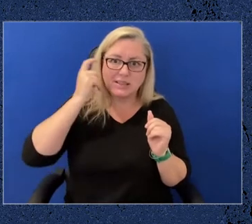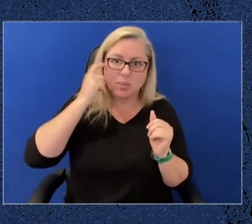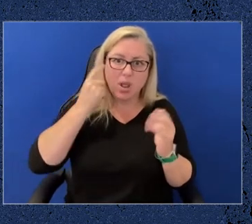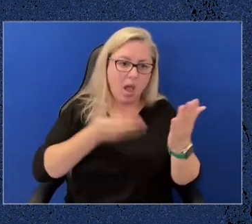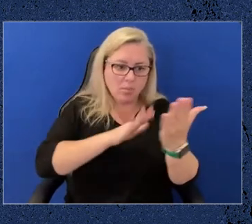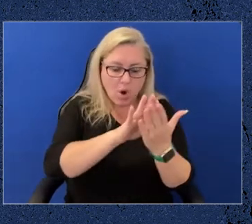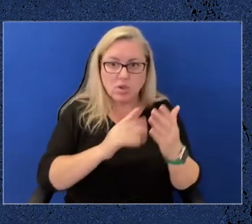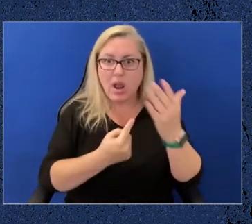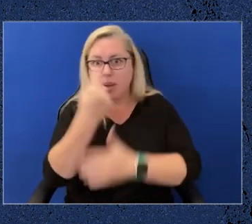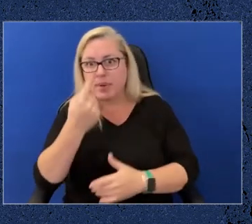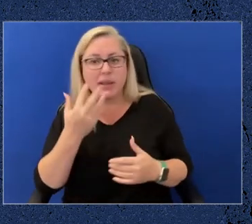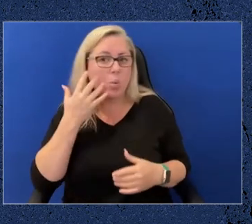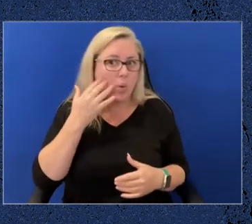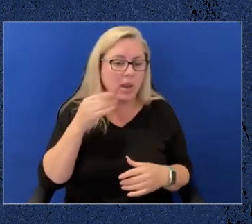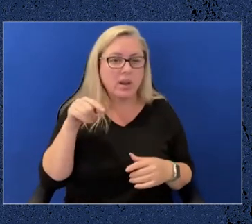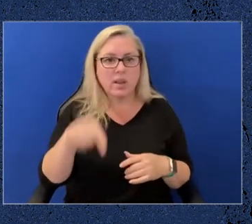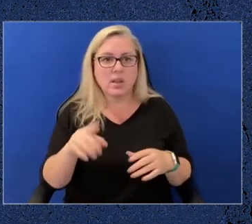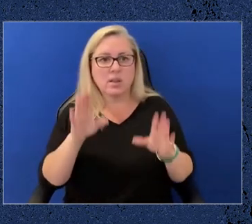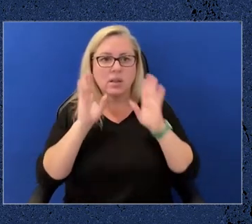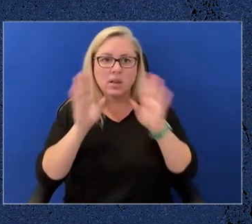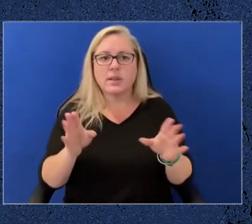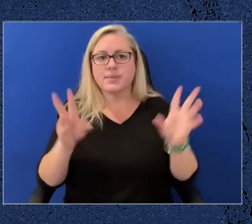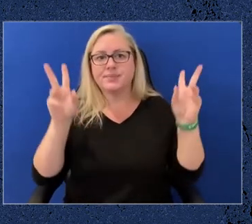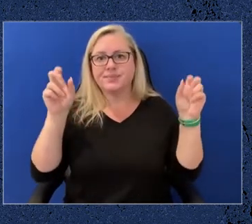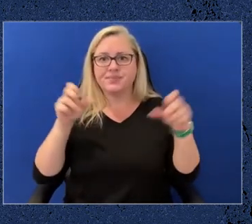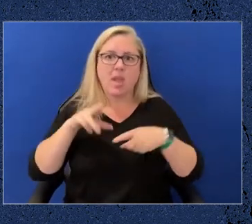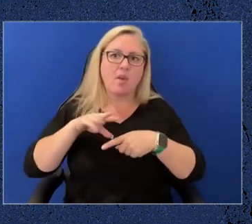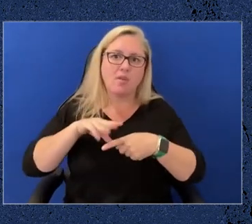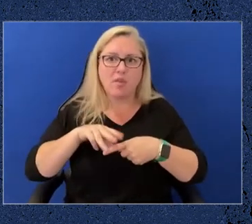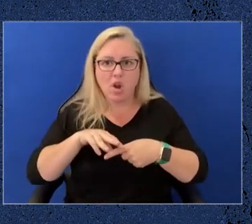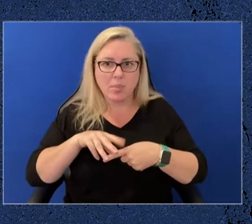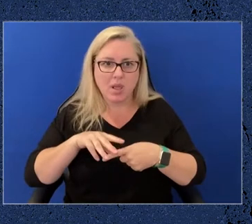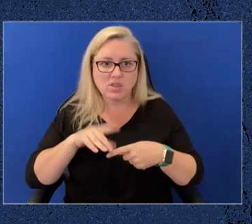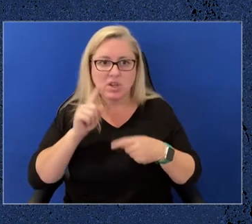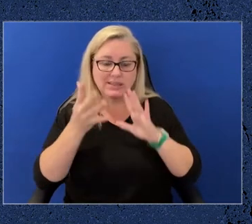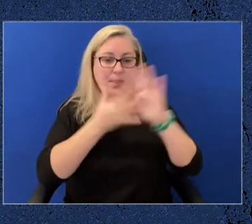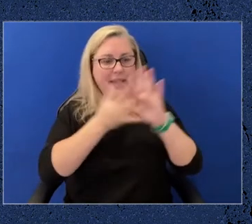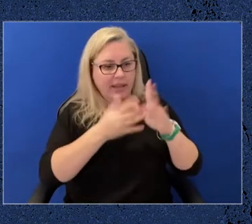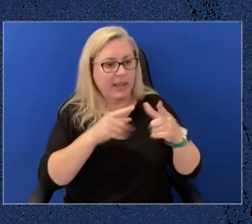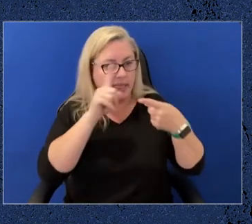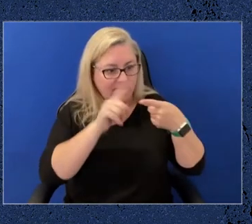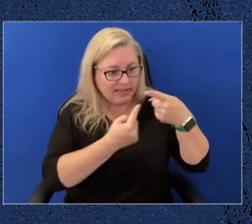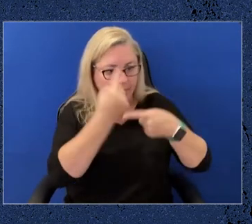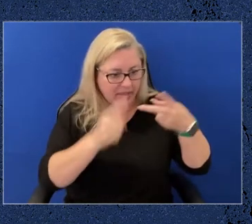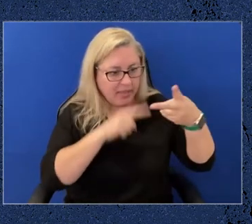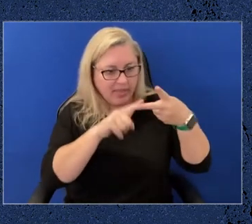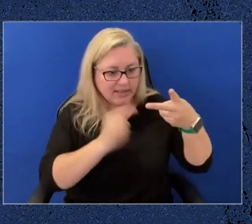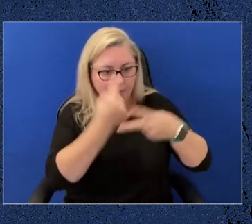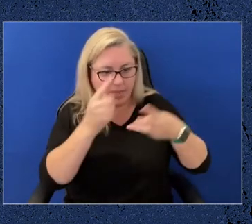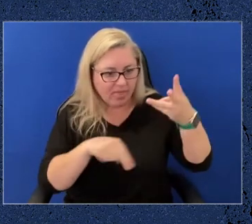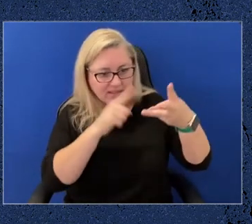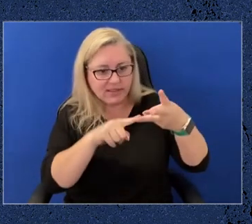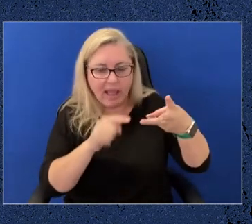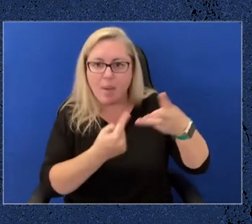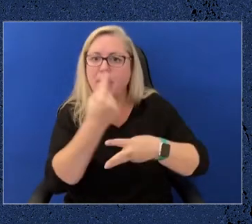I guess modern science calls that the phenomenological approach. You know, so when this does this, you know, this is ready. You know, and you see this all the time.